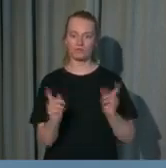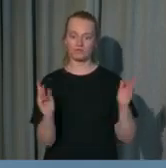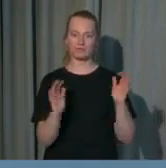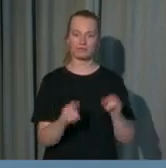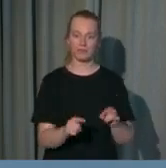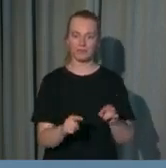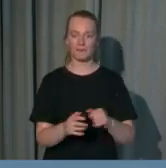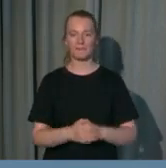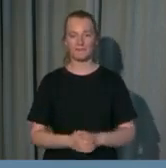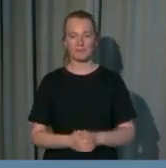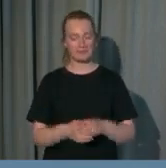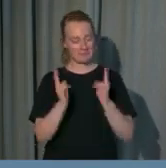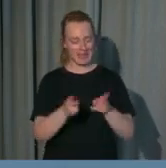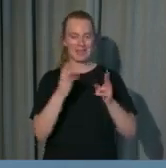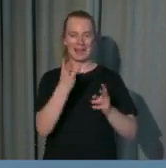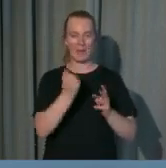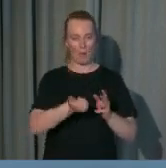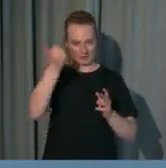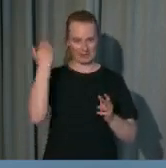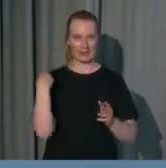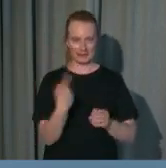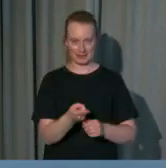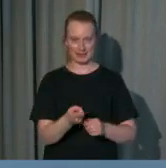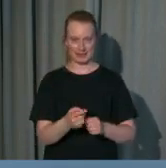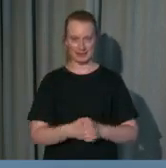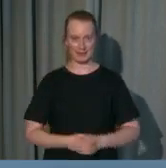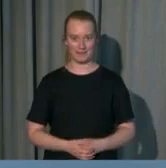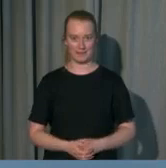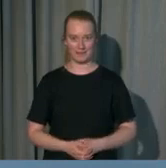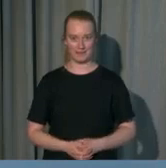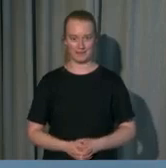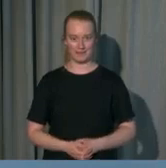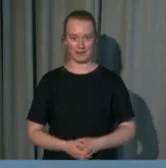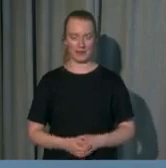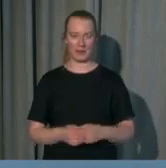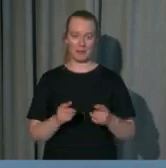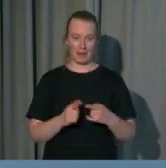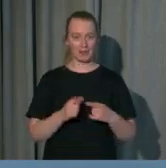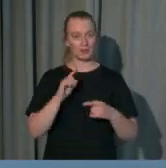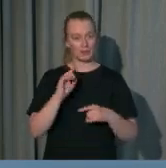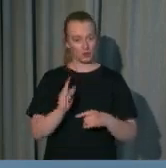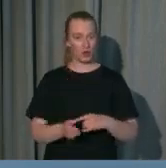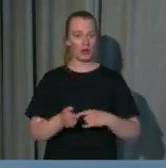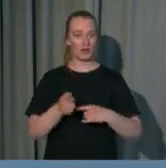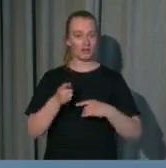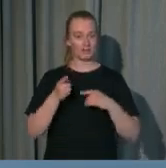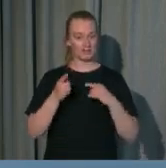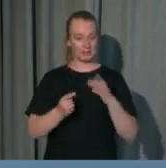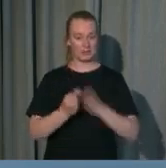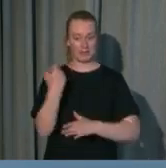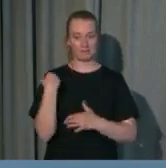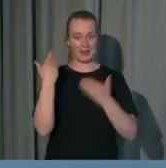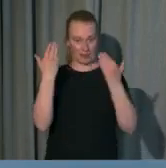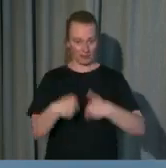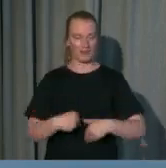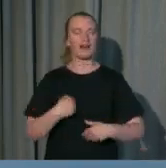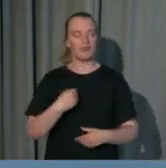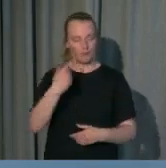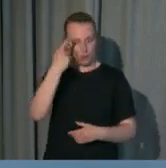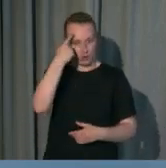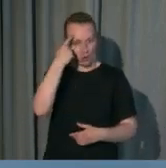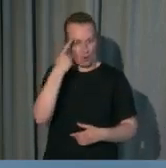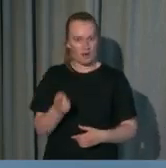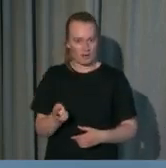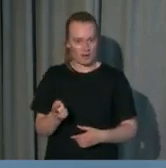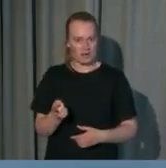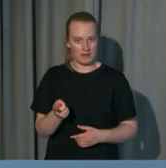it was 3 years ago. And against the backdrop of what happened this night, I can understand that advice from the police and the